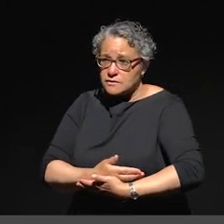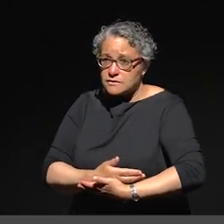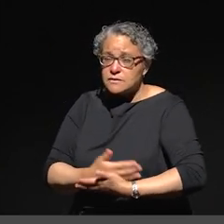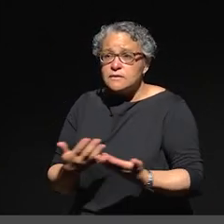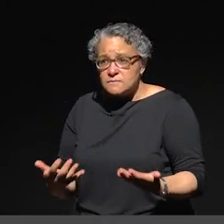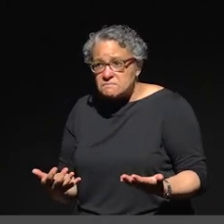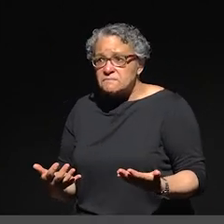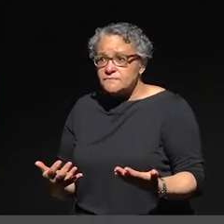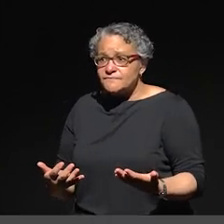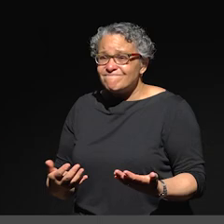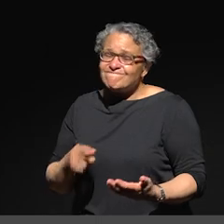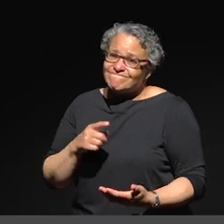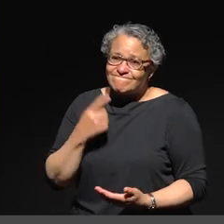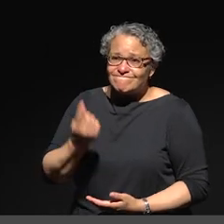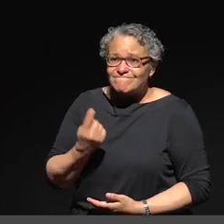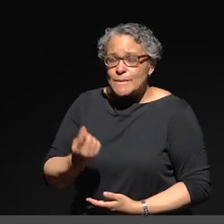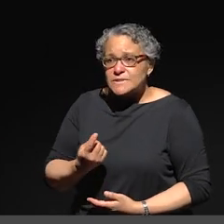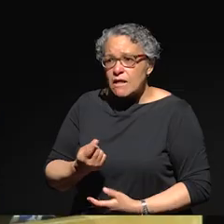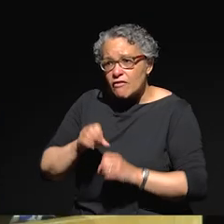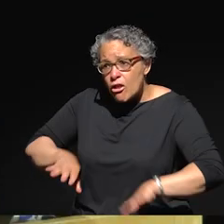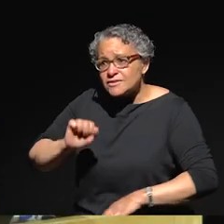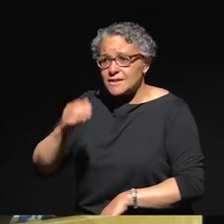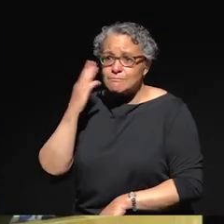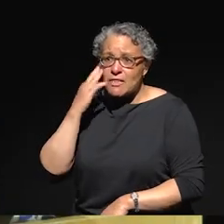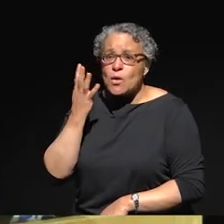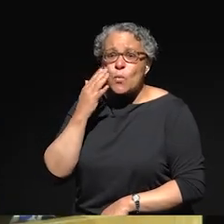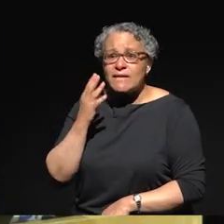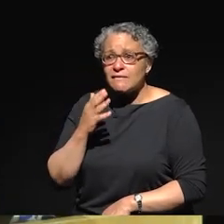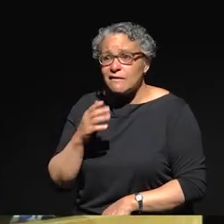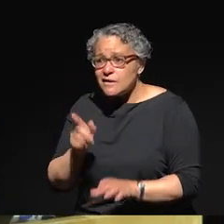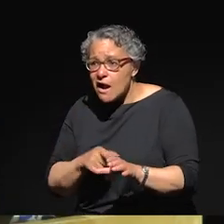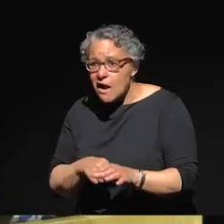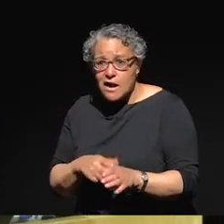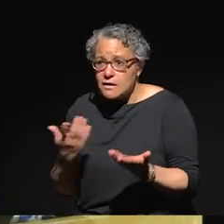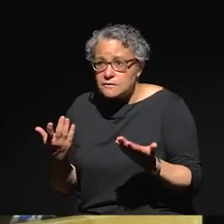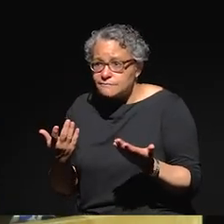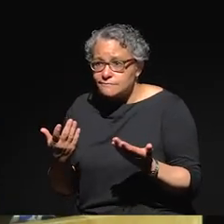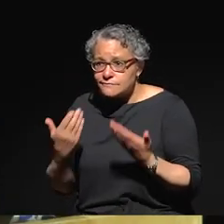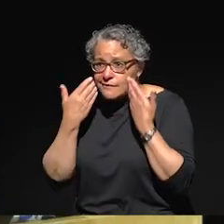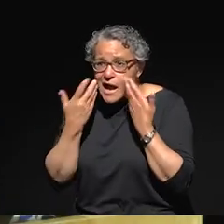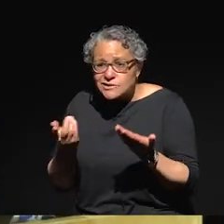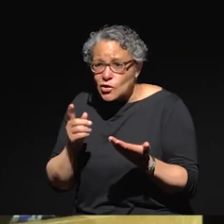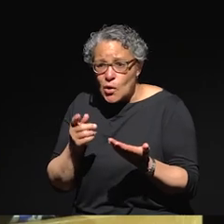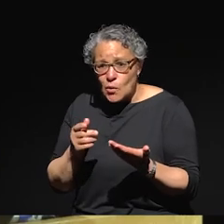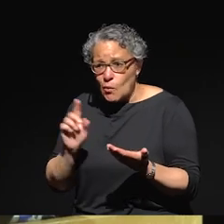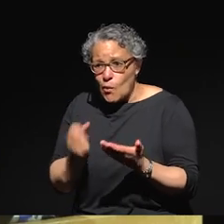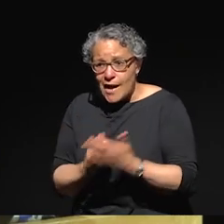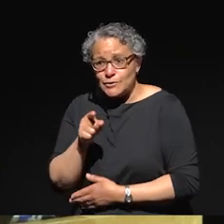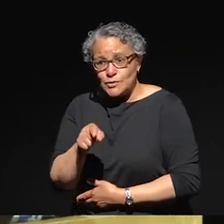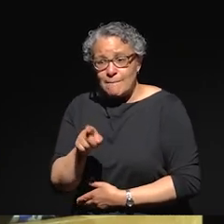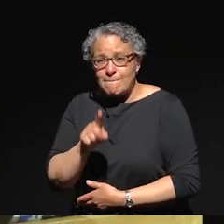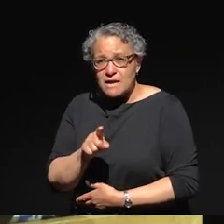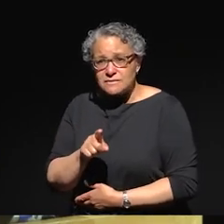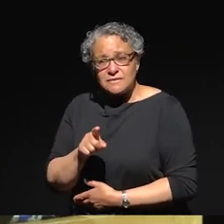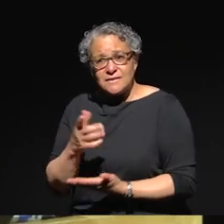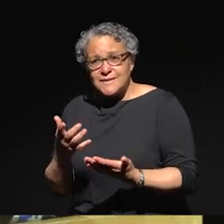that he'd lost his mother when he was 8. I mean, we don't know anything about that. We don't know what was happening in his motions of the spirit. But